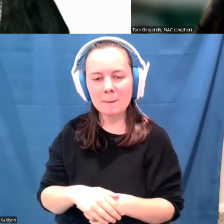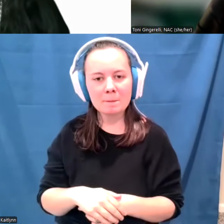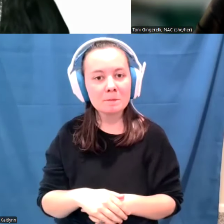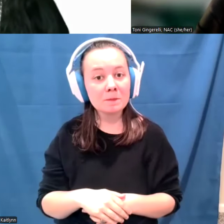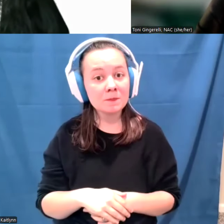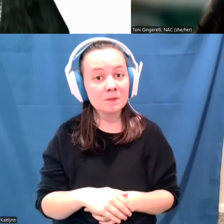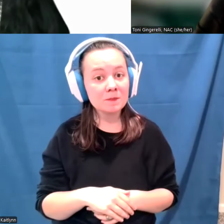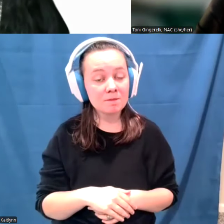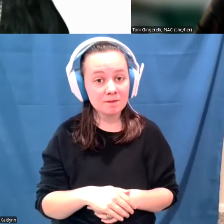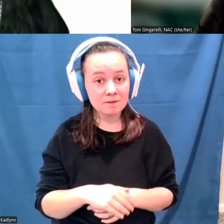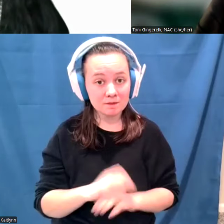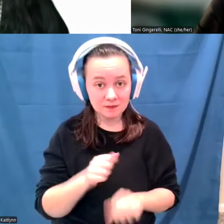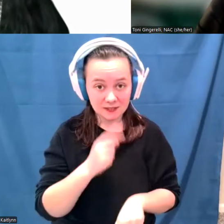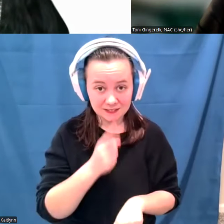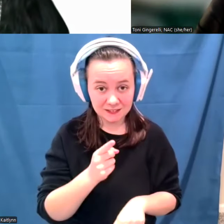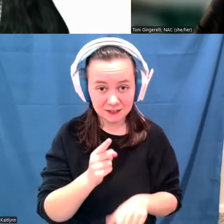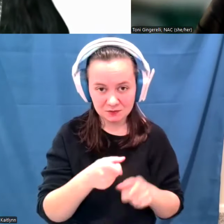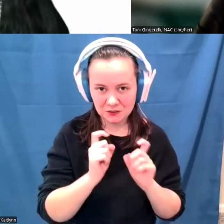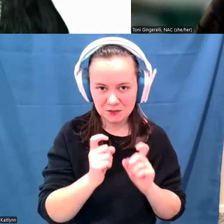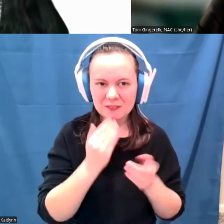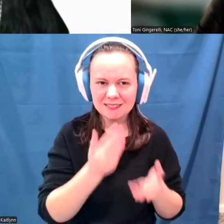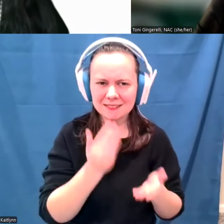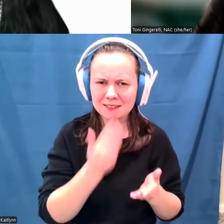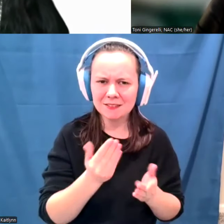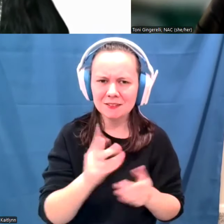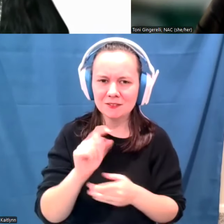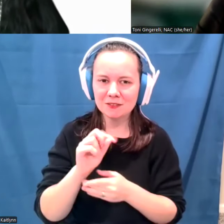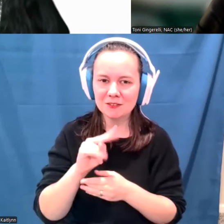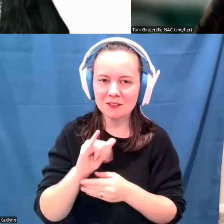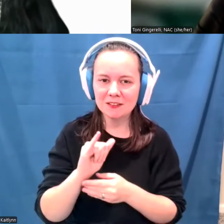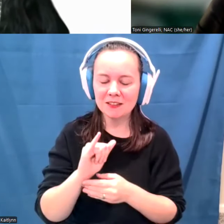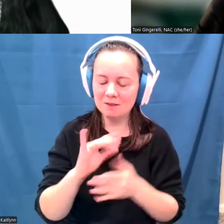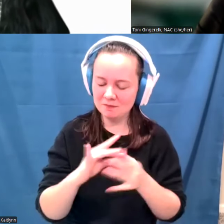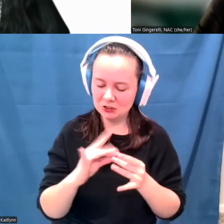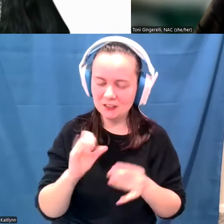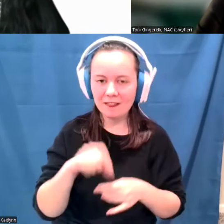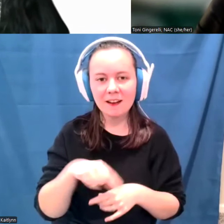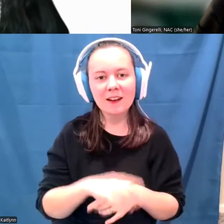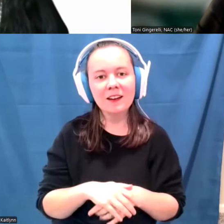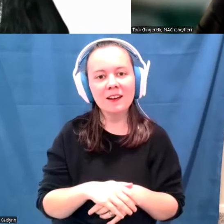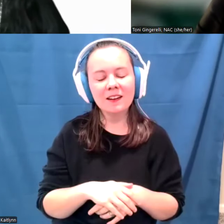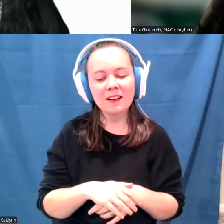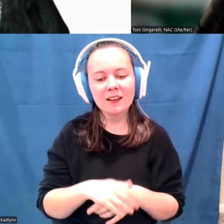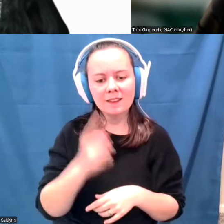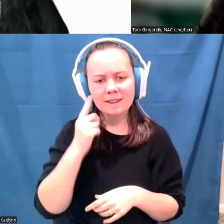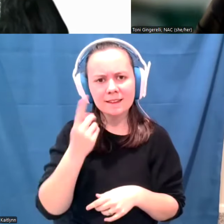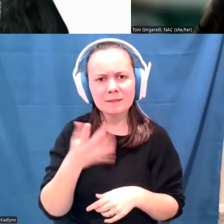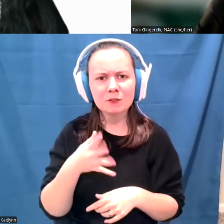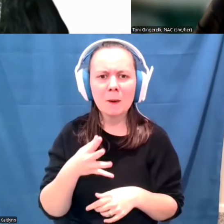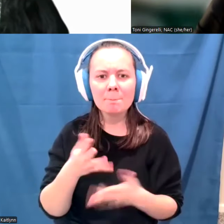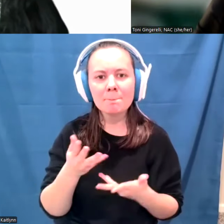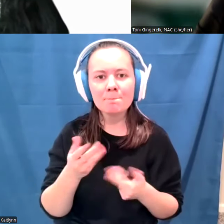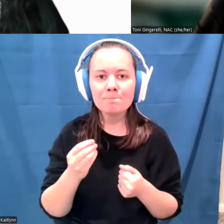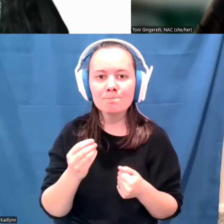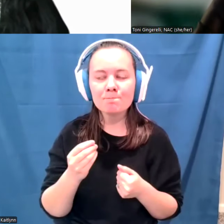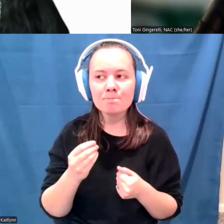Can I speak to that just very quickly, Stephanie? Thank you, Tony, for raising that. I think it's just sort of reflective